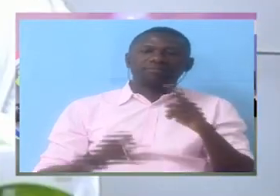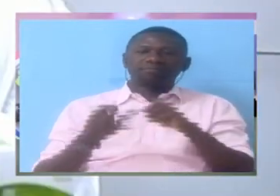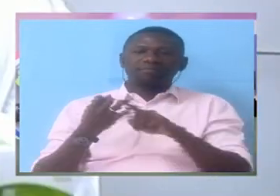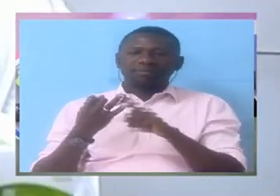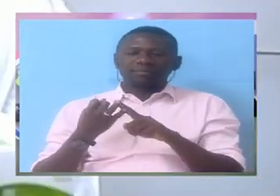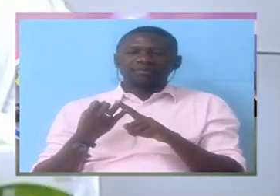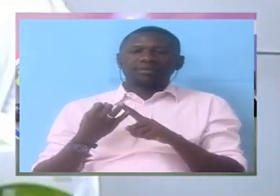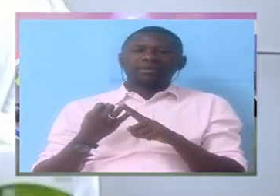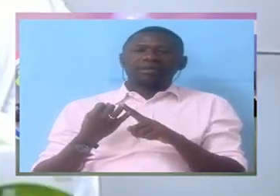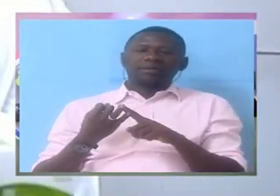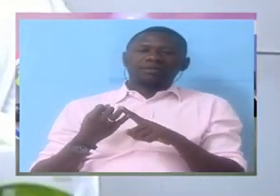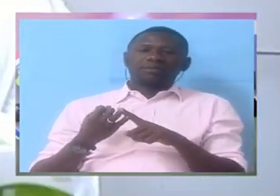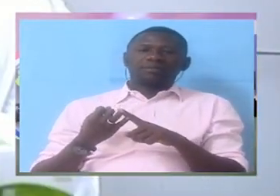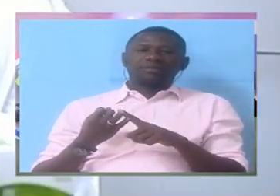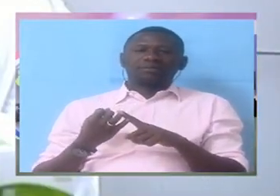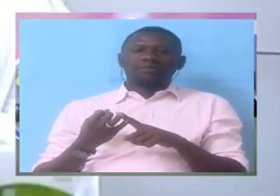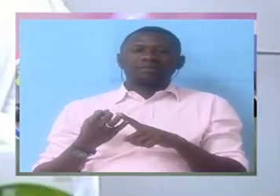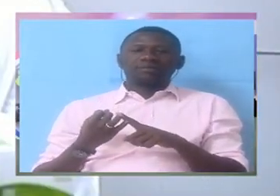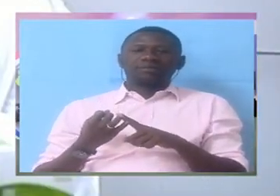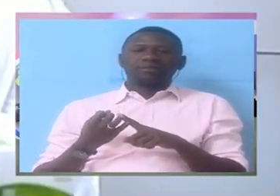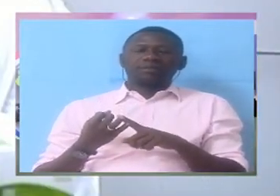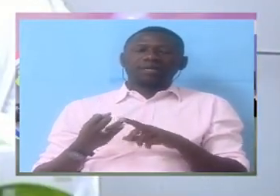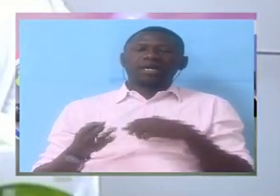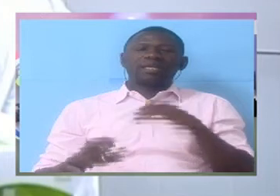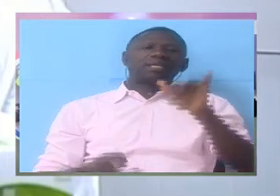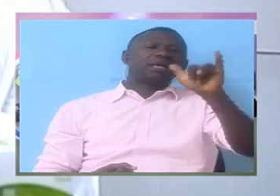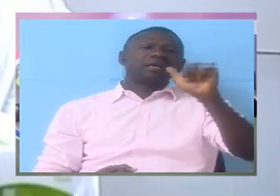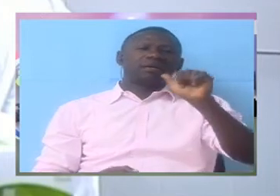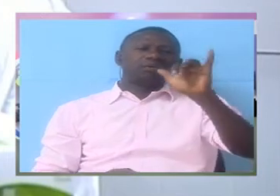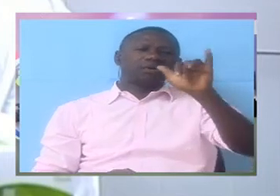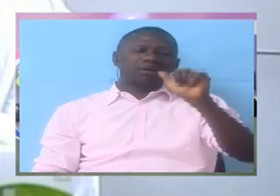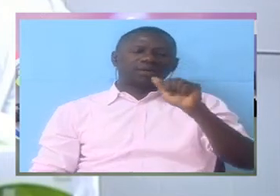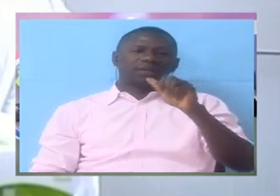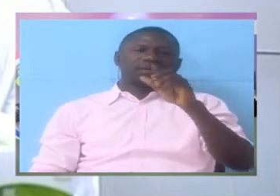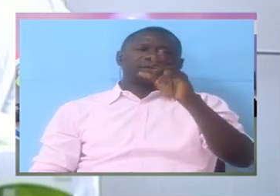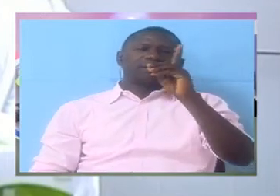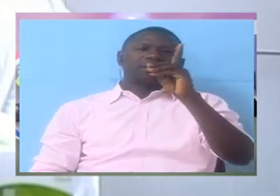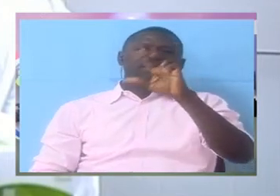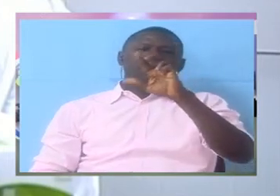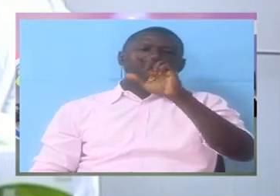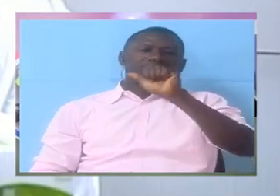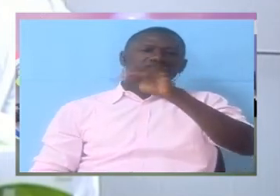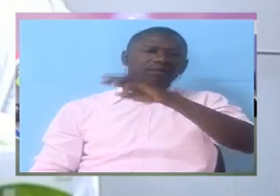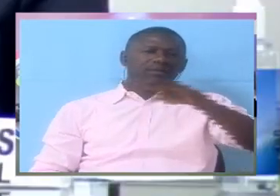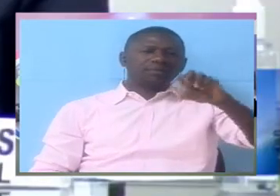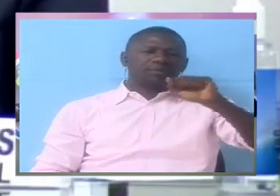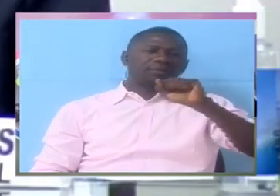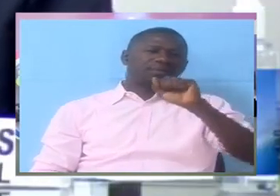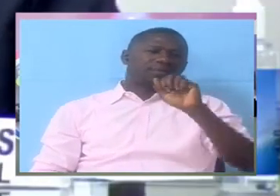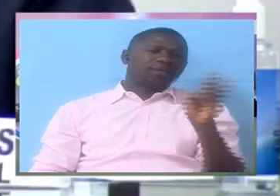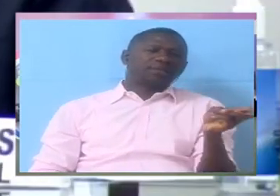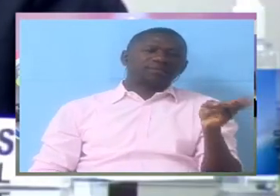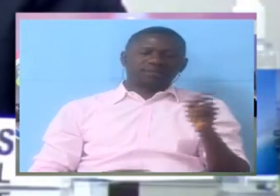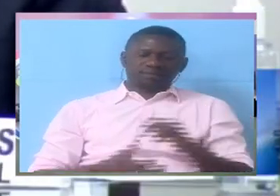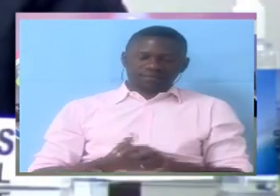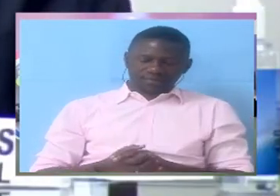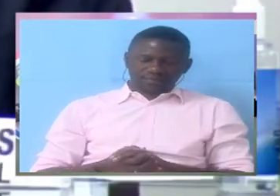Damfa, and in Drame, Kontongi. Yes. I'll get the full name